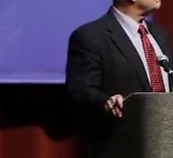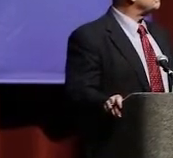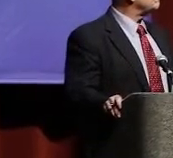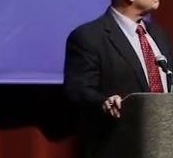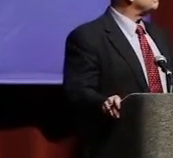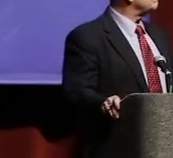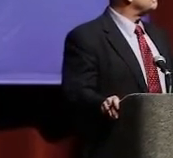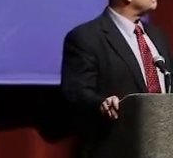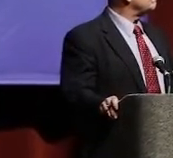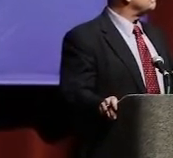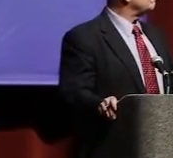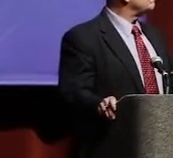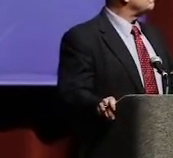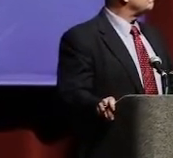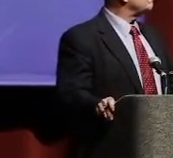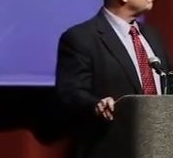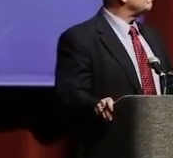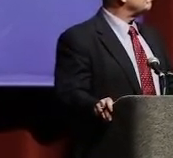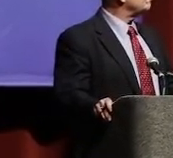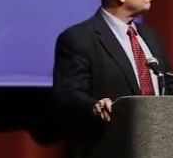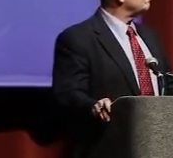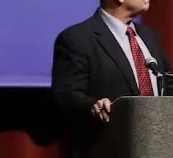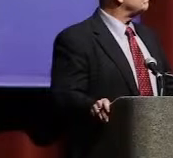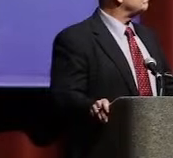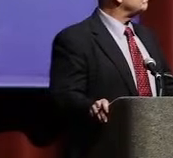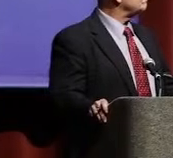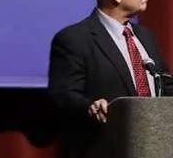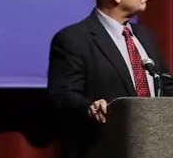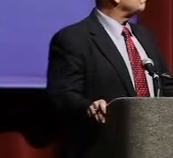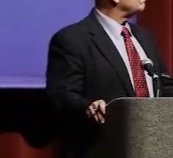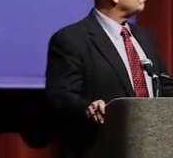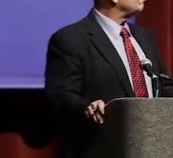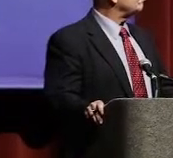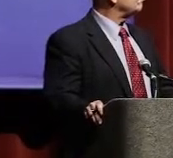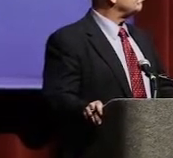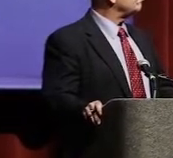future debates. Learn about the organization and support its work by visiting